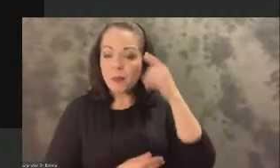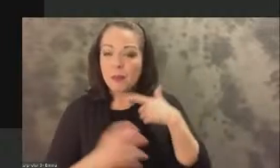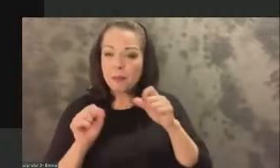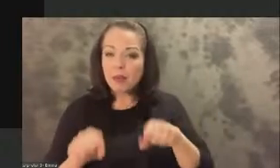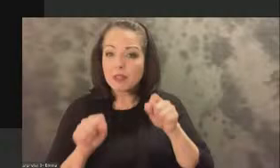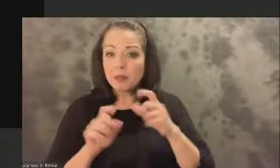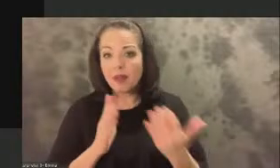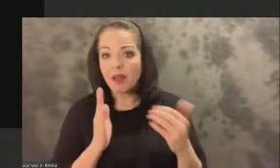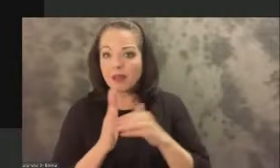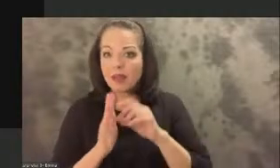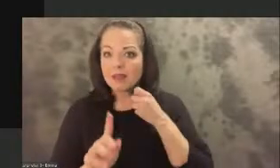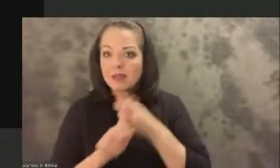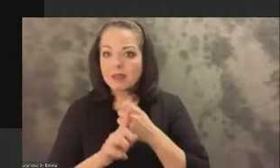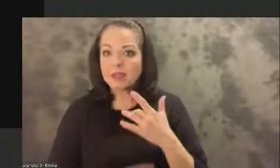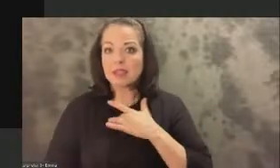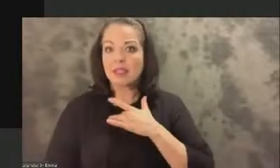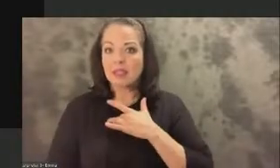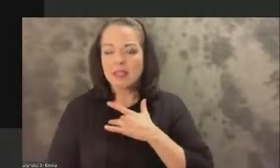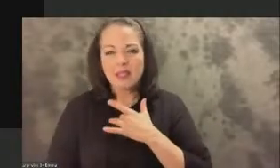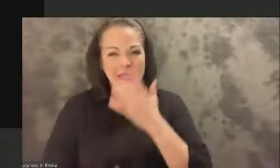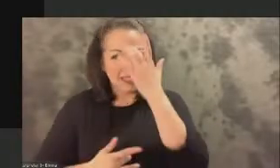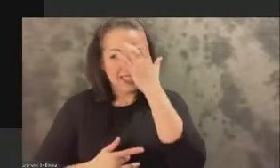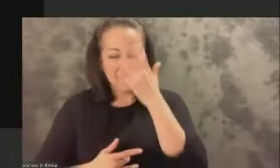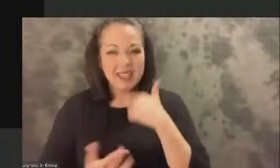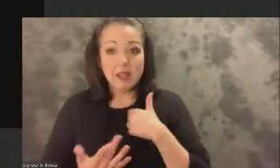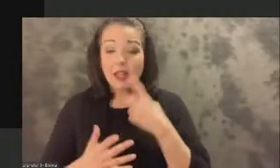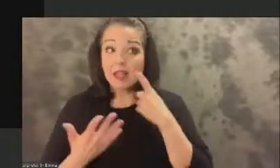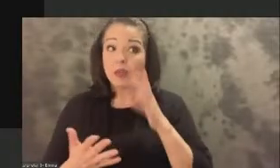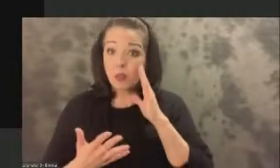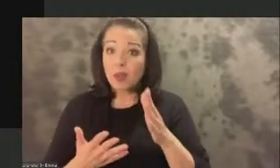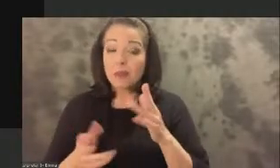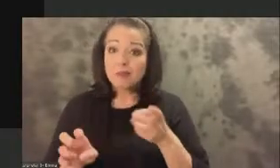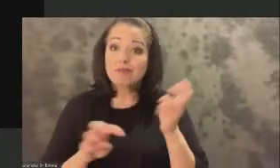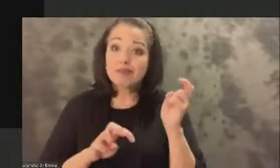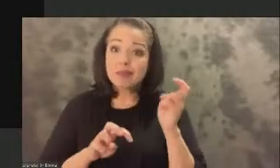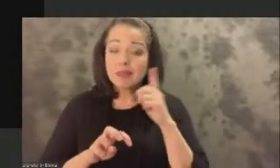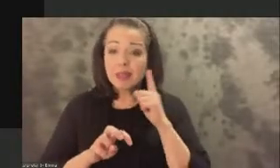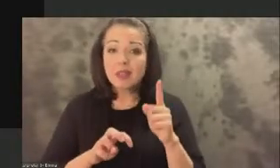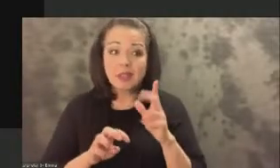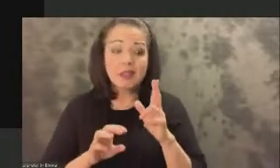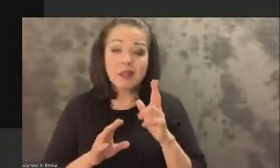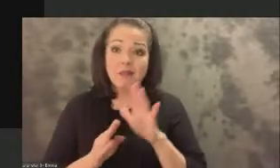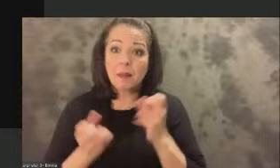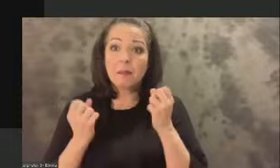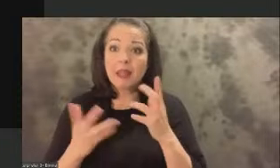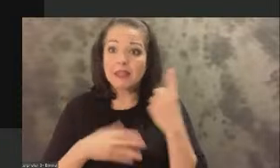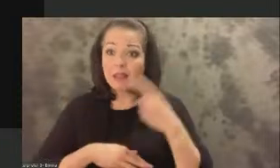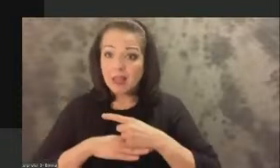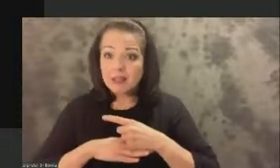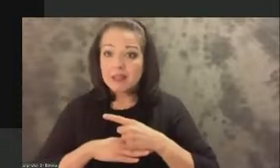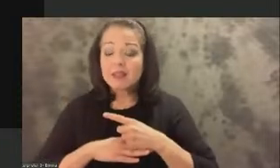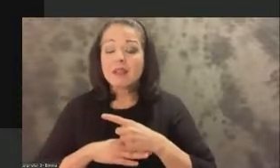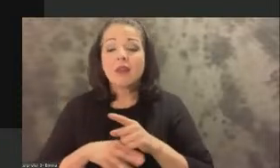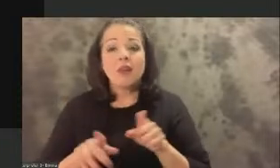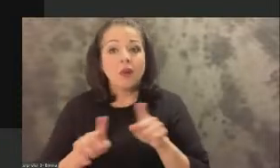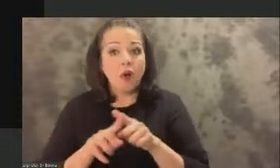sick again, because that's going to set me back on bed rest for many, many days. And not only that, I almost died several